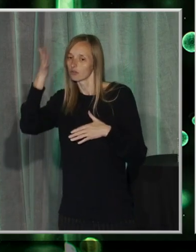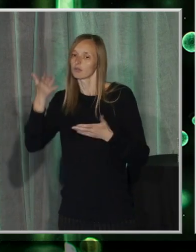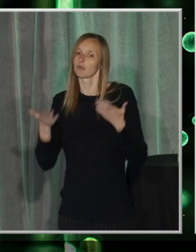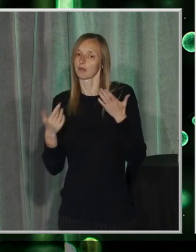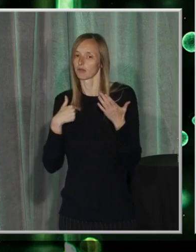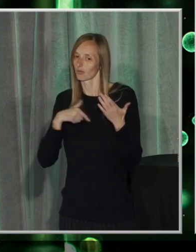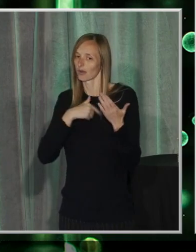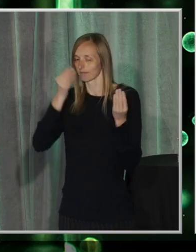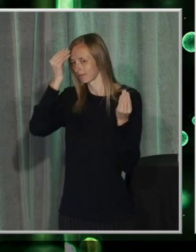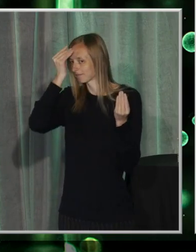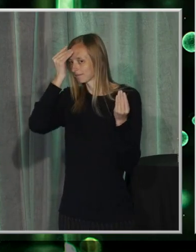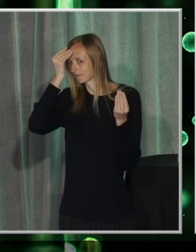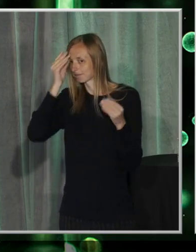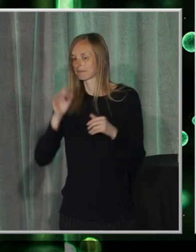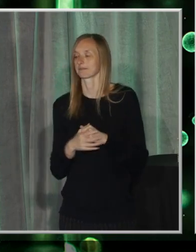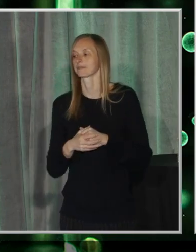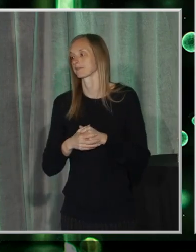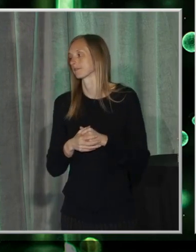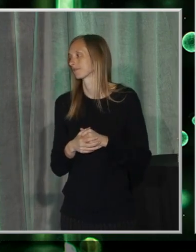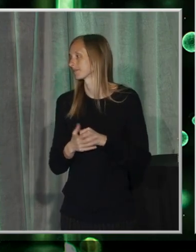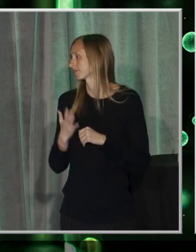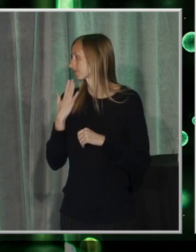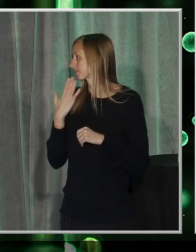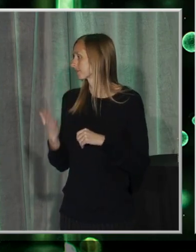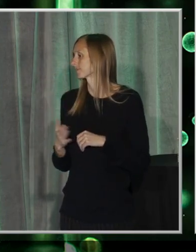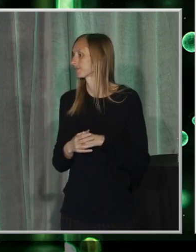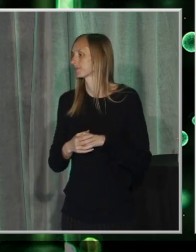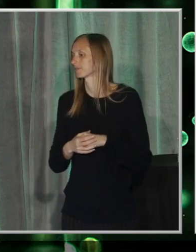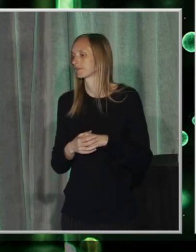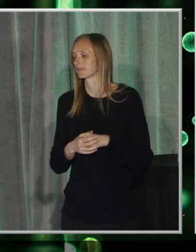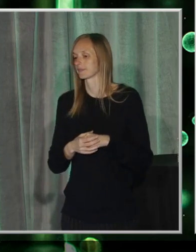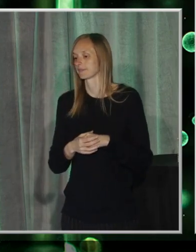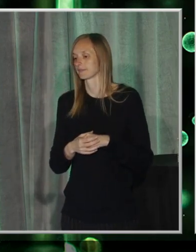consider it. Thank you very much.